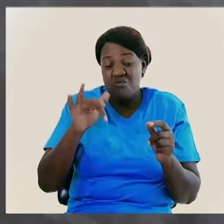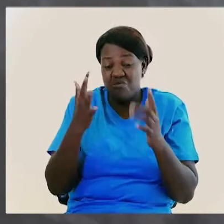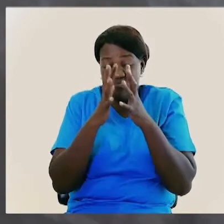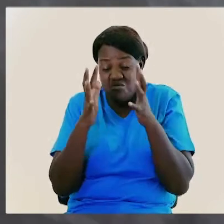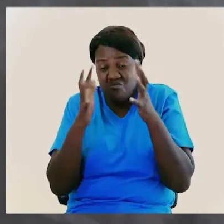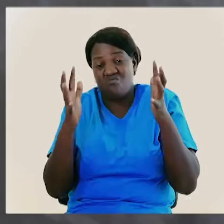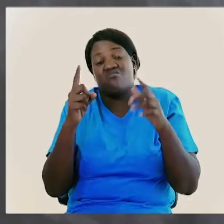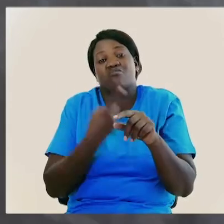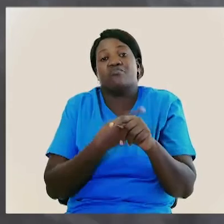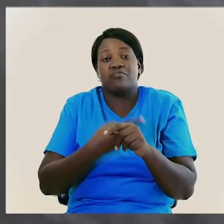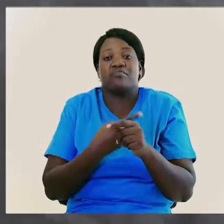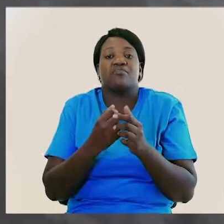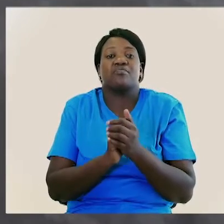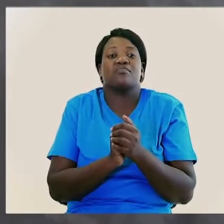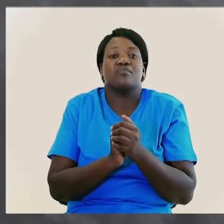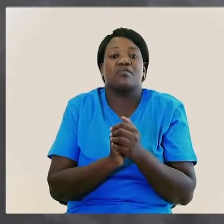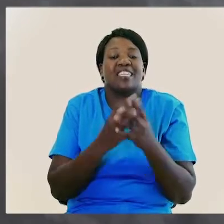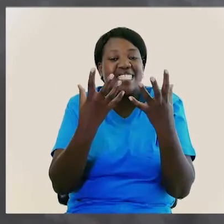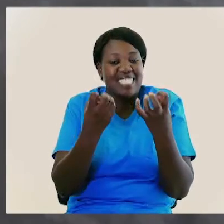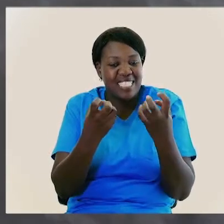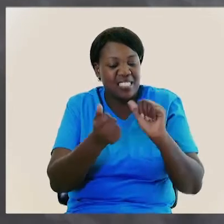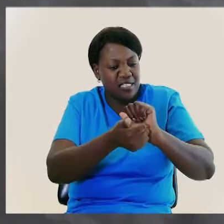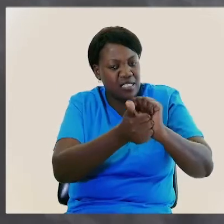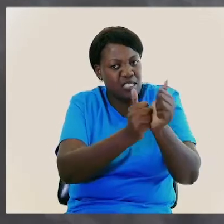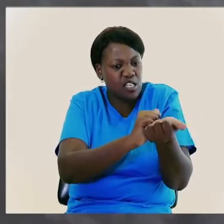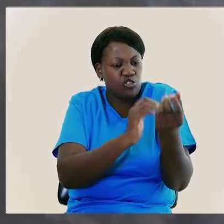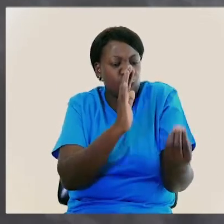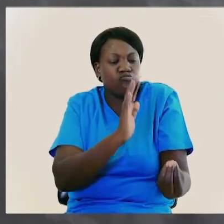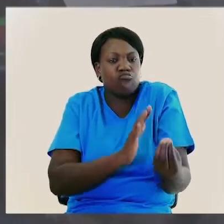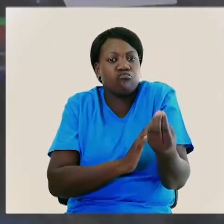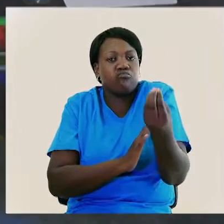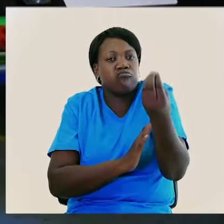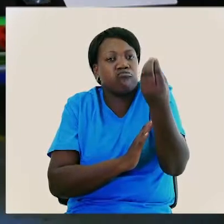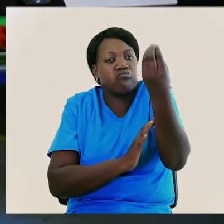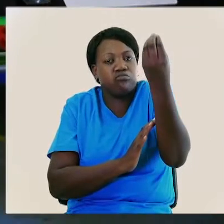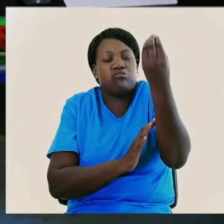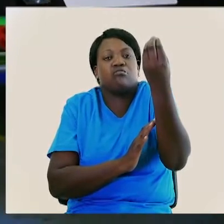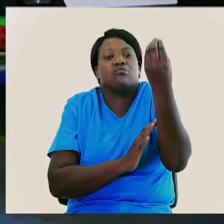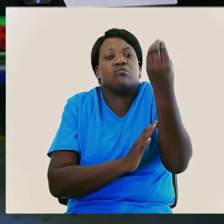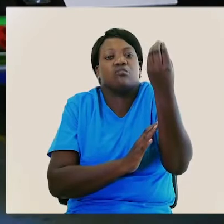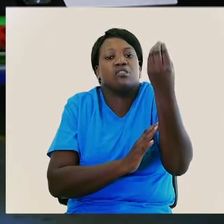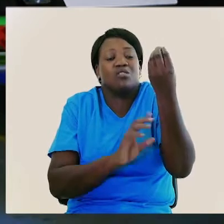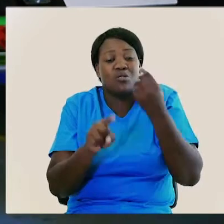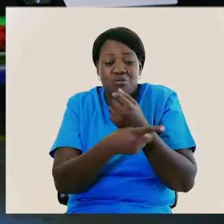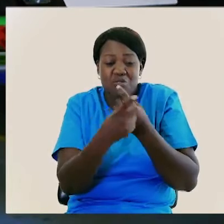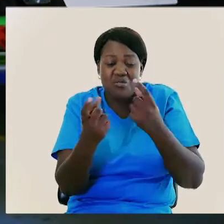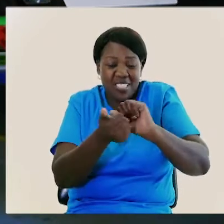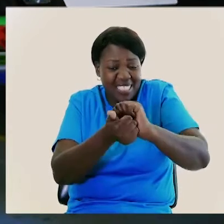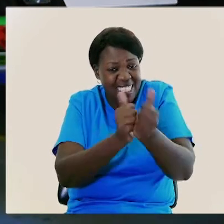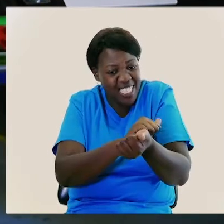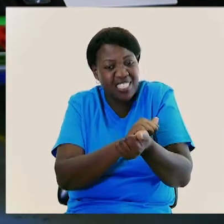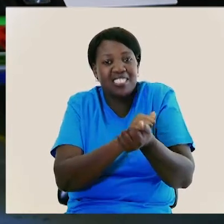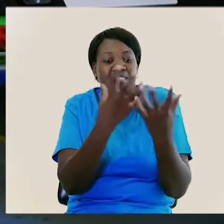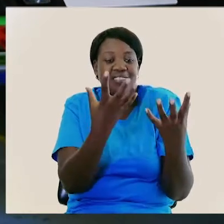want. Also, our needs changes as we grow older. In order to satisfy all these changing needs and